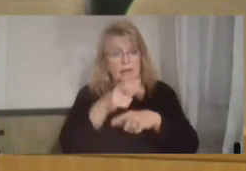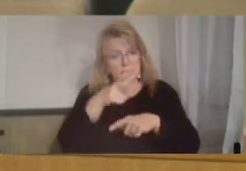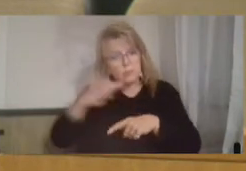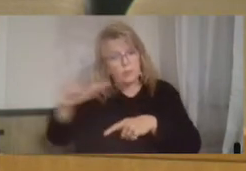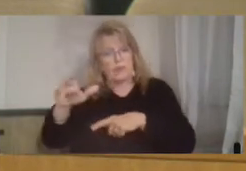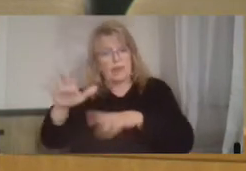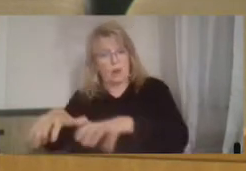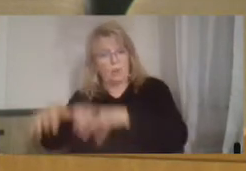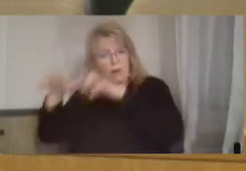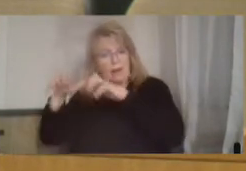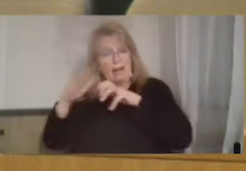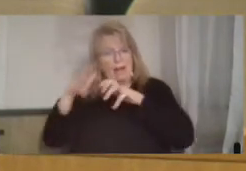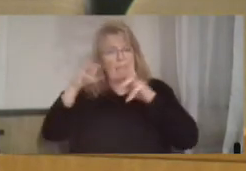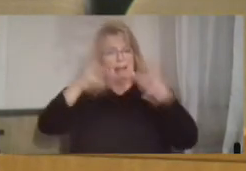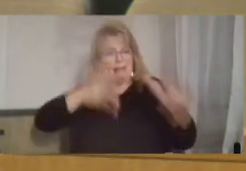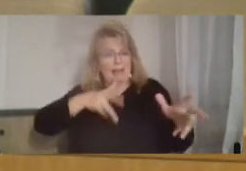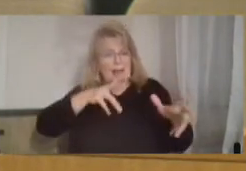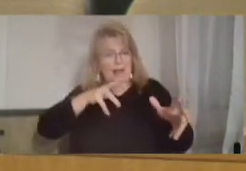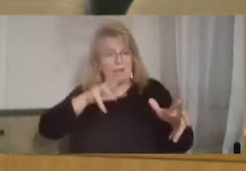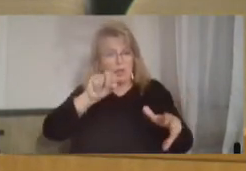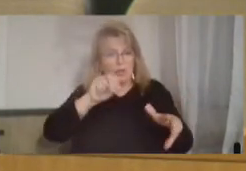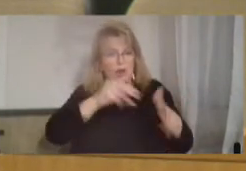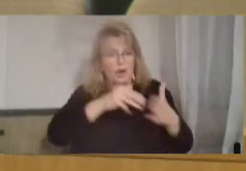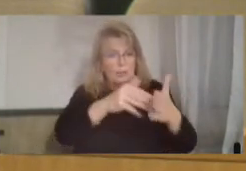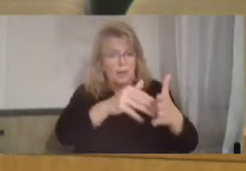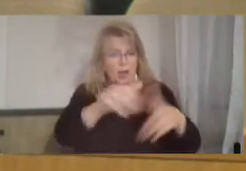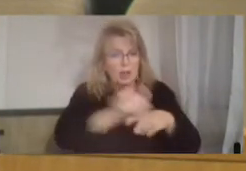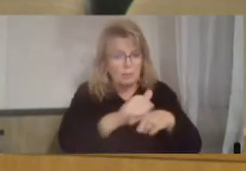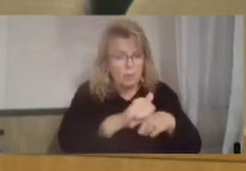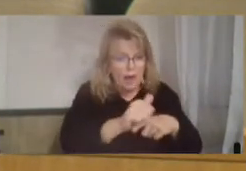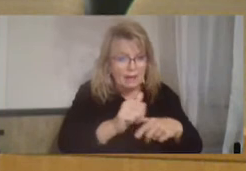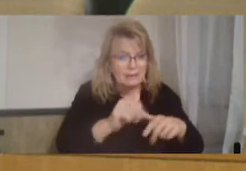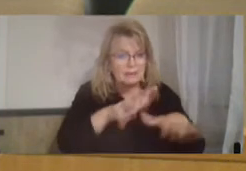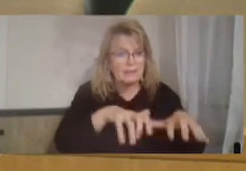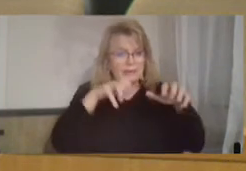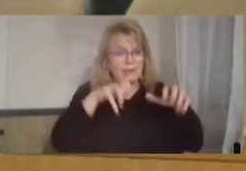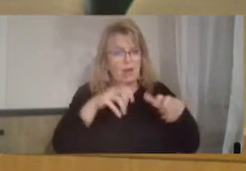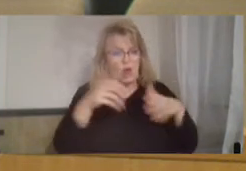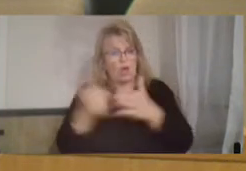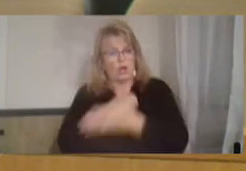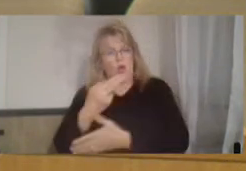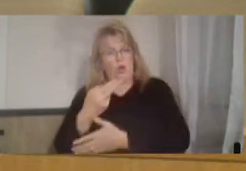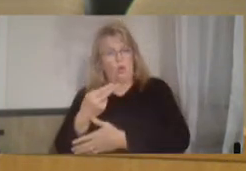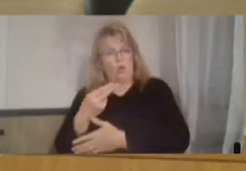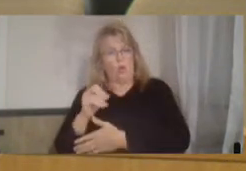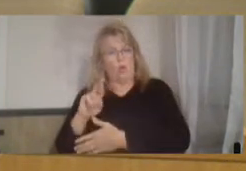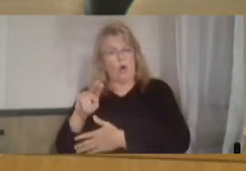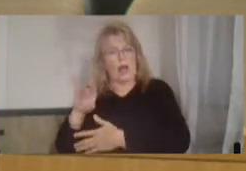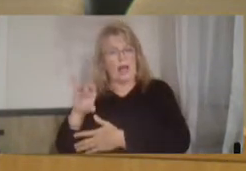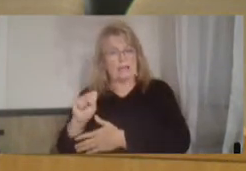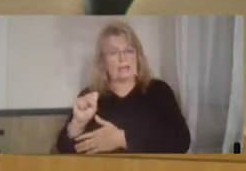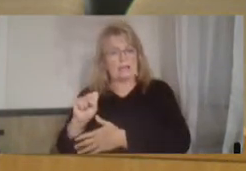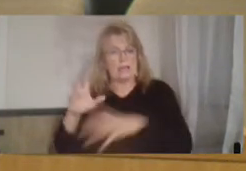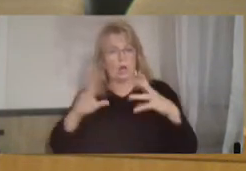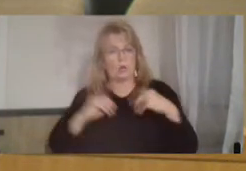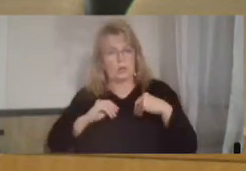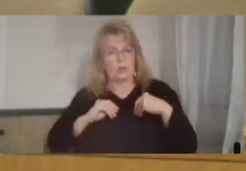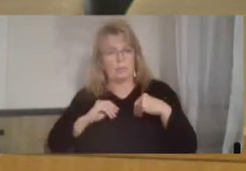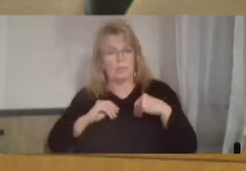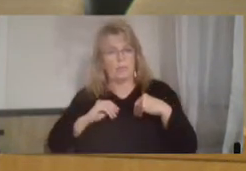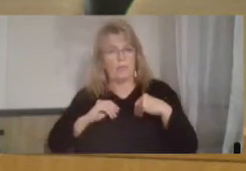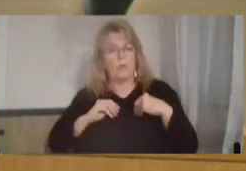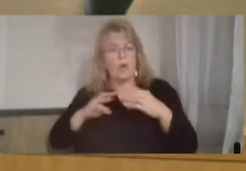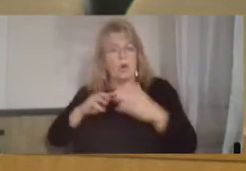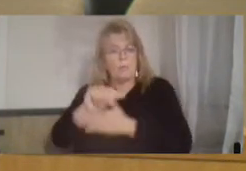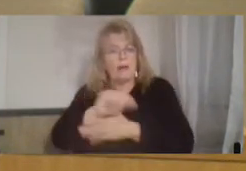leaves $30 million in the practice facility, and then the new Hornets ownership would cover the additional cost of the expanded